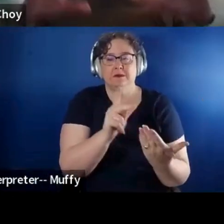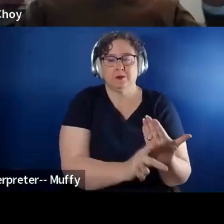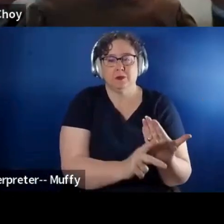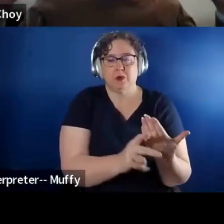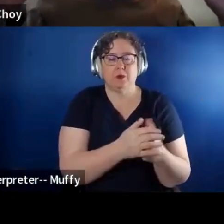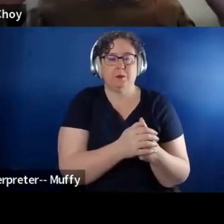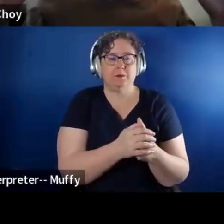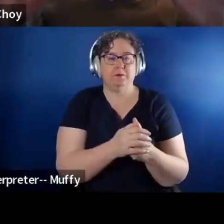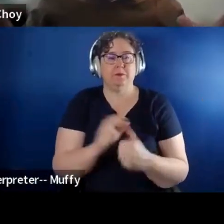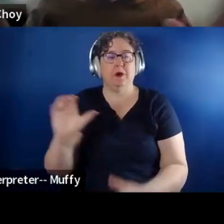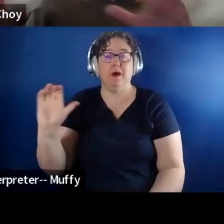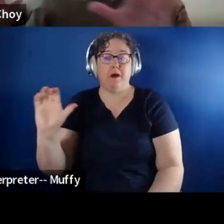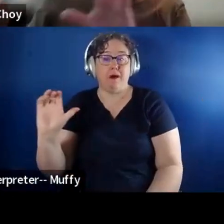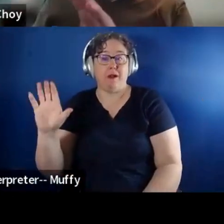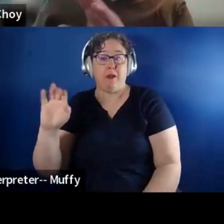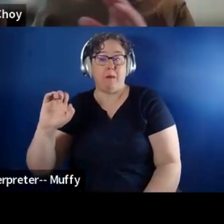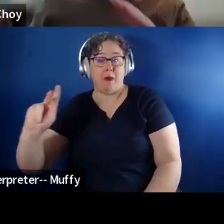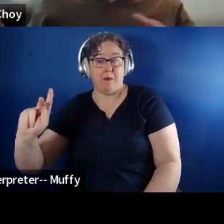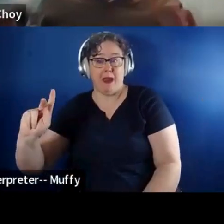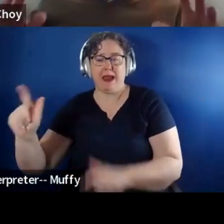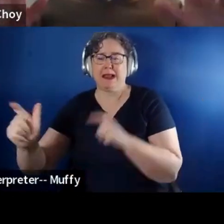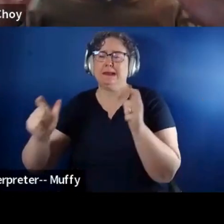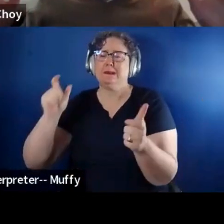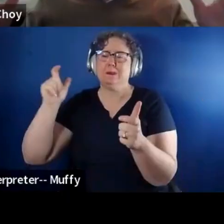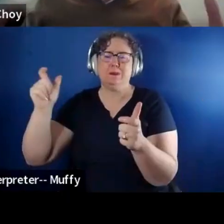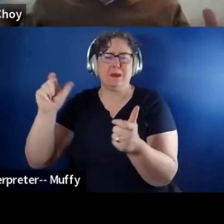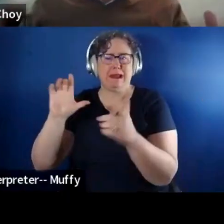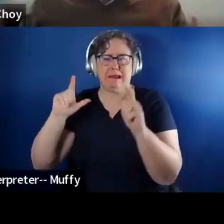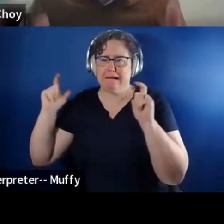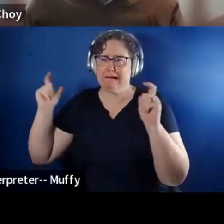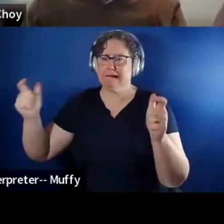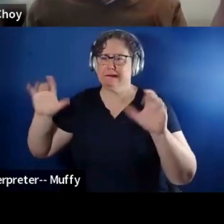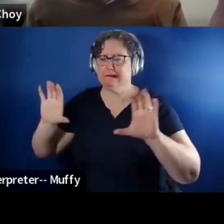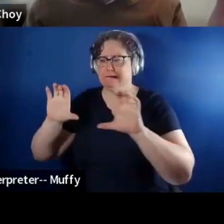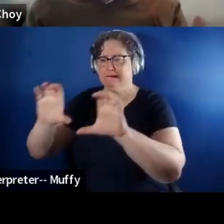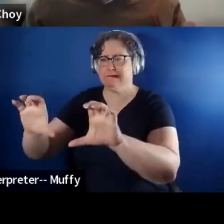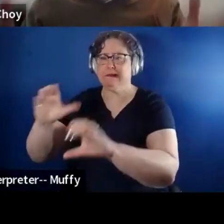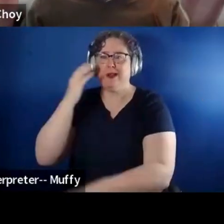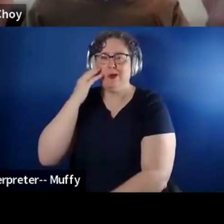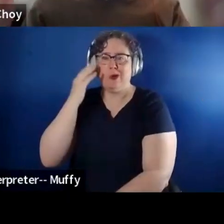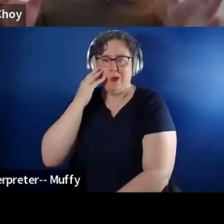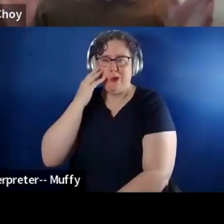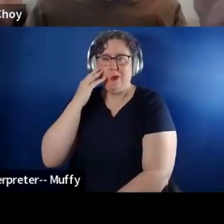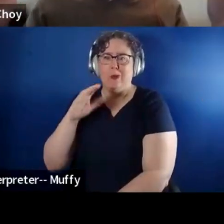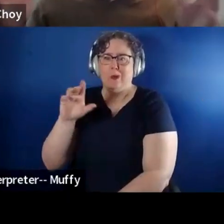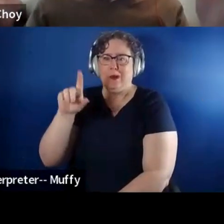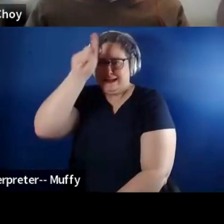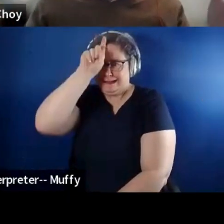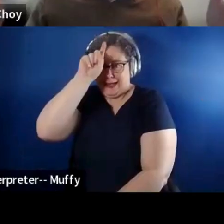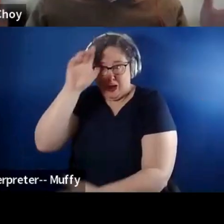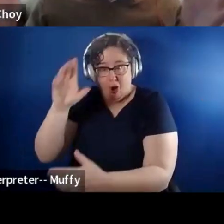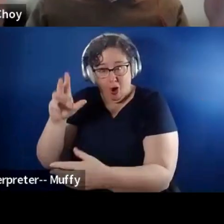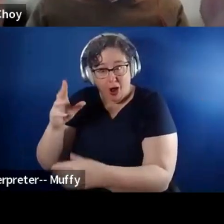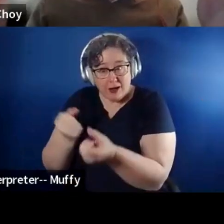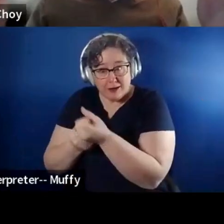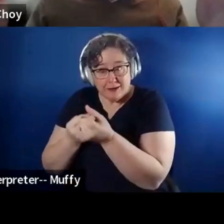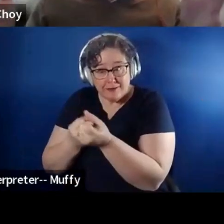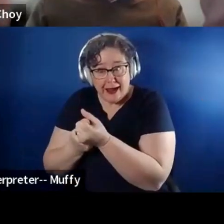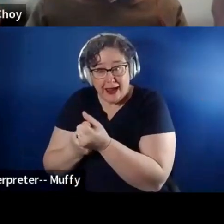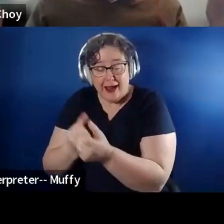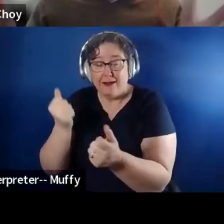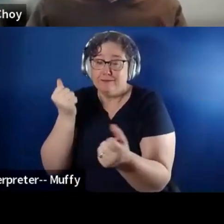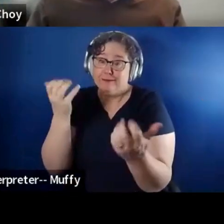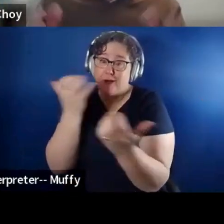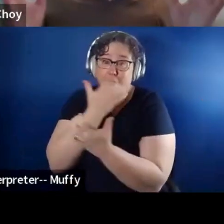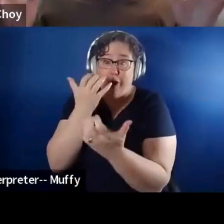Now, Columbia Bank has some major sponsorships. If any Seahawks fans on this call, had a terrific, awesome year,